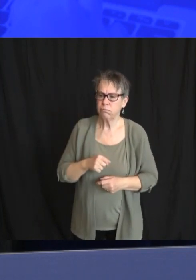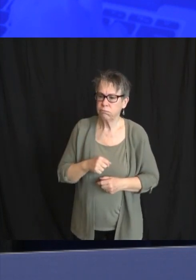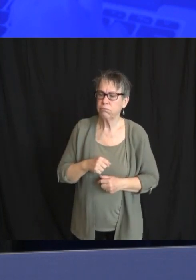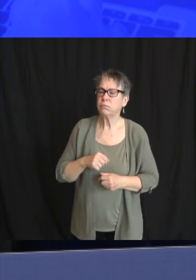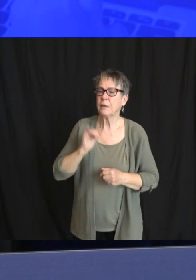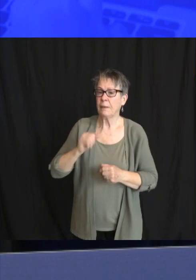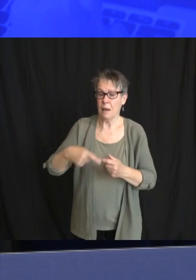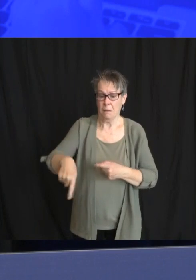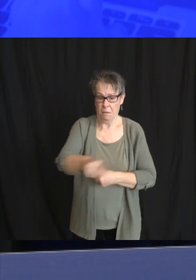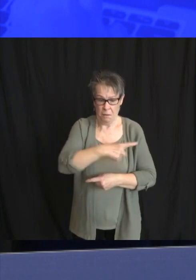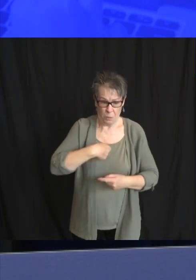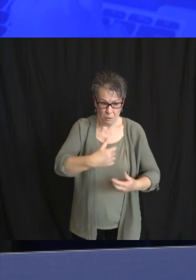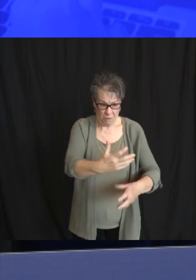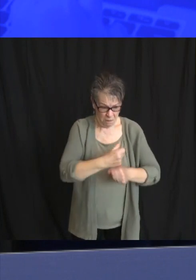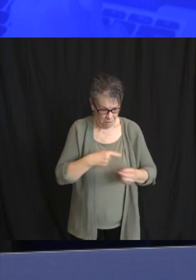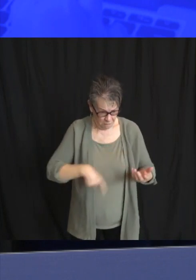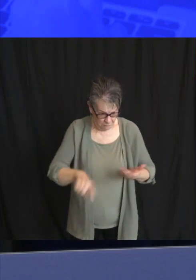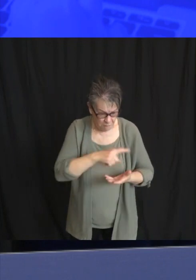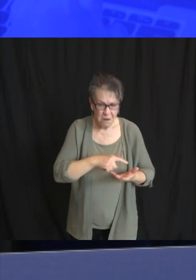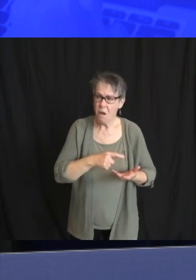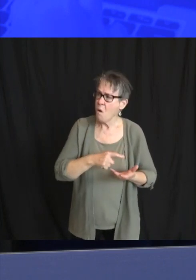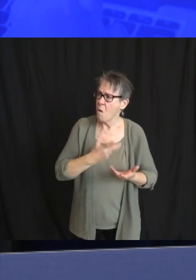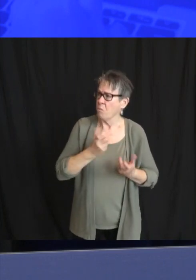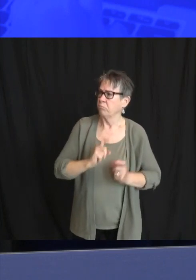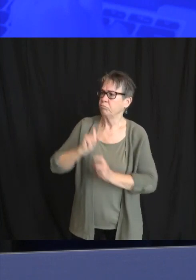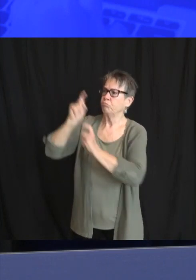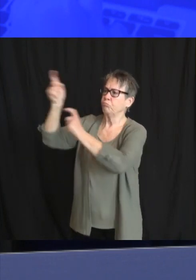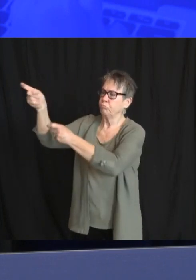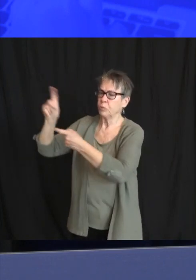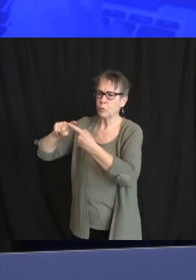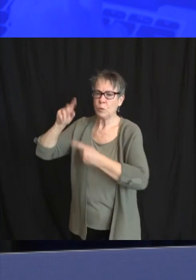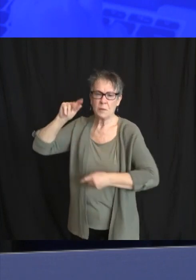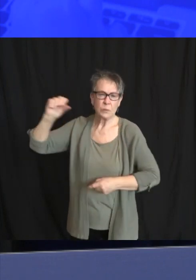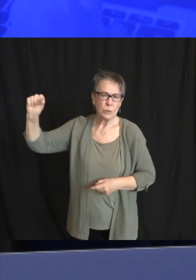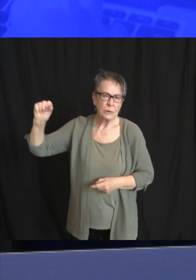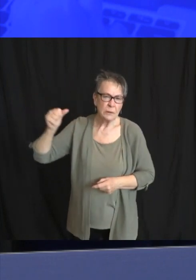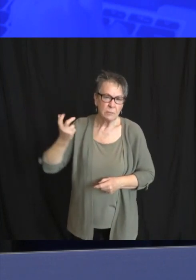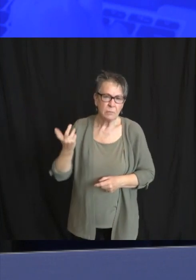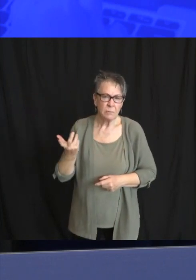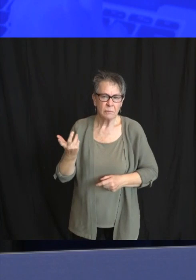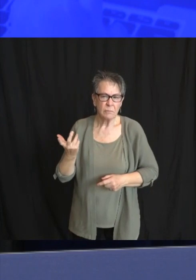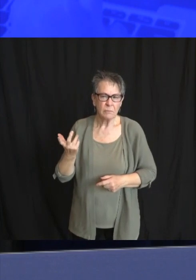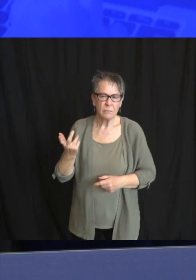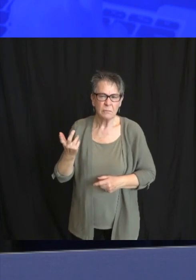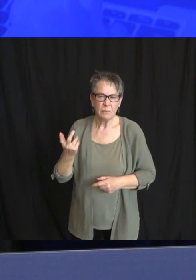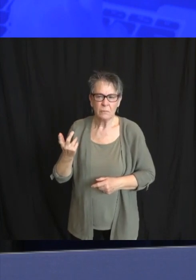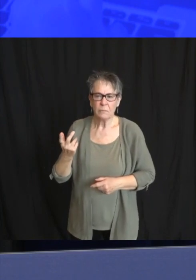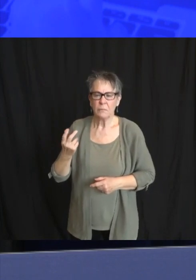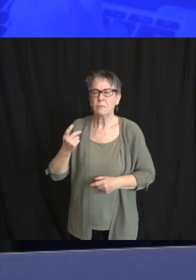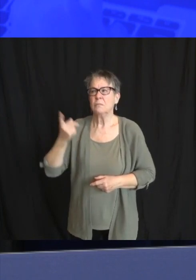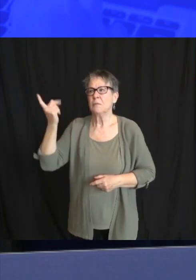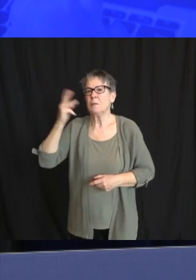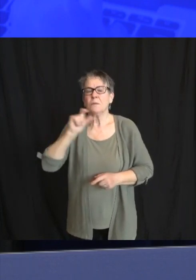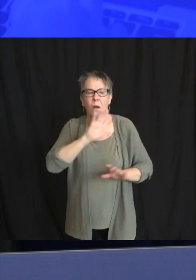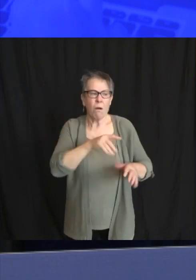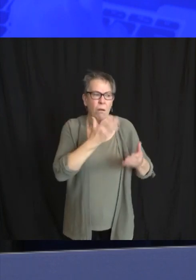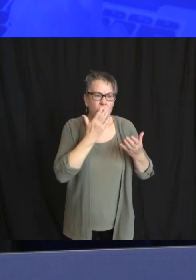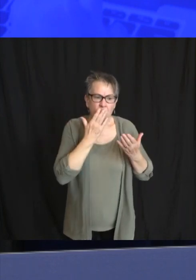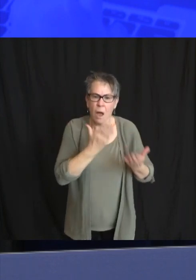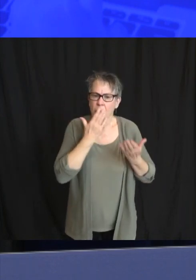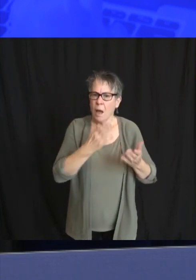sure that you, Governor, and the state of New Jersey knew how grateful the state of Massachusetts is. And again, the other piece is it's a